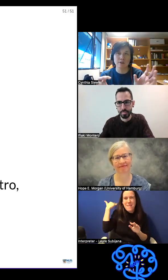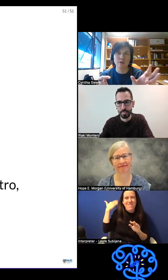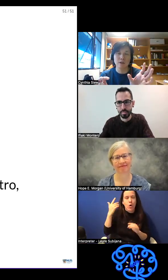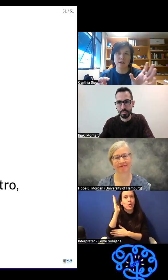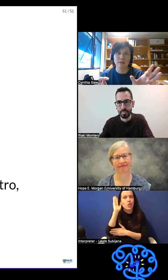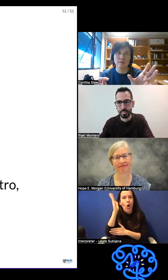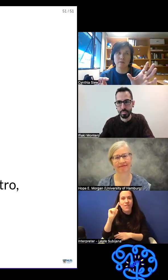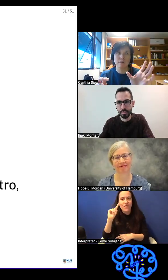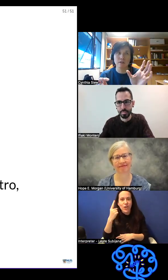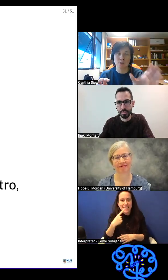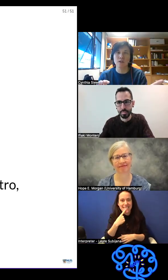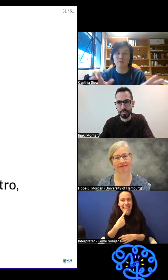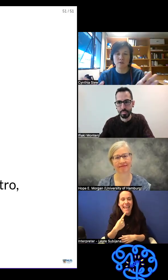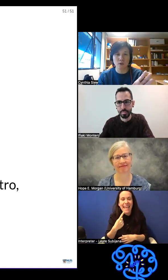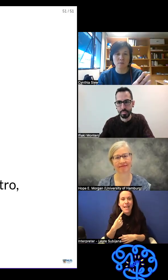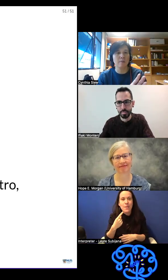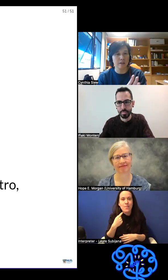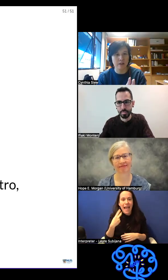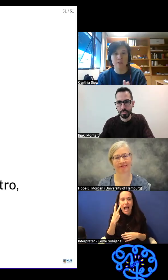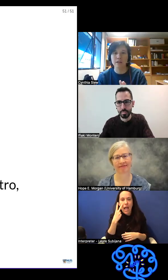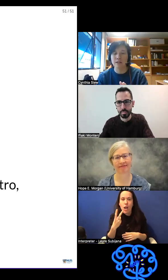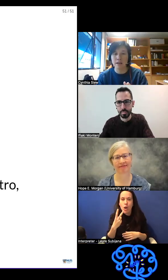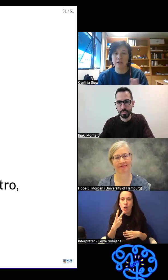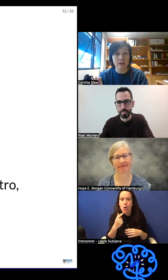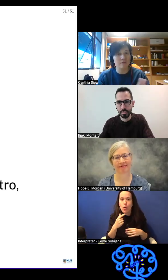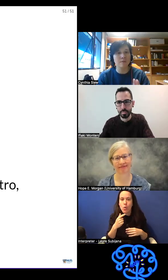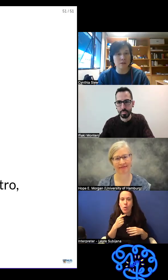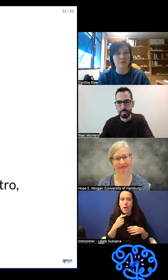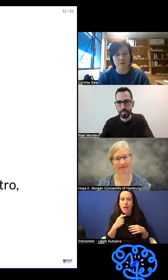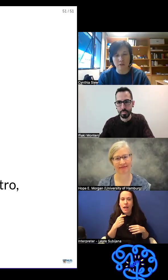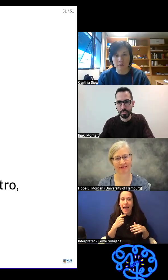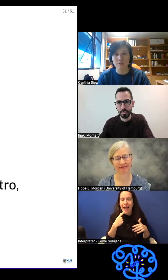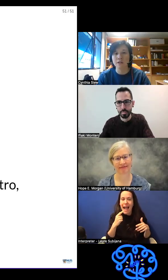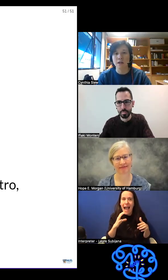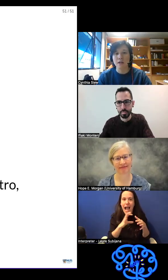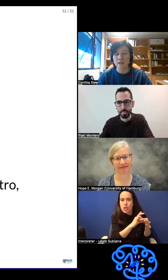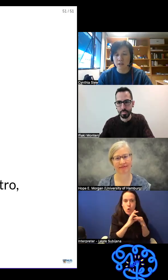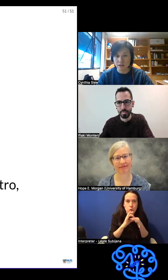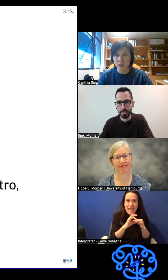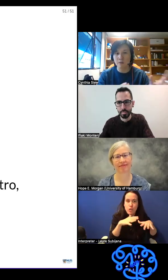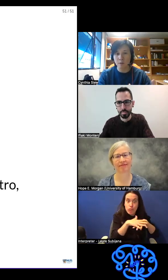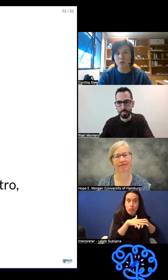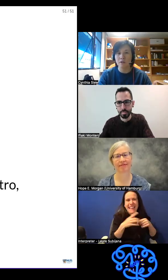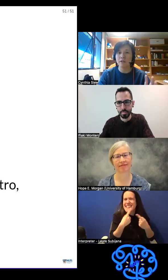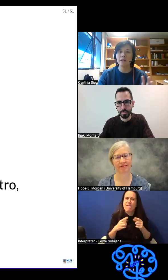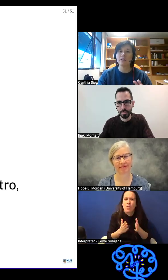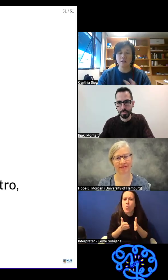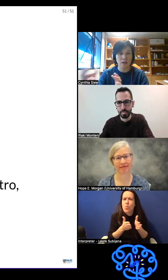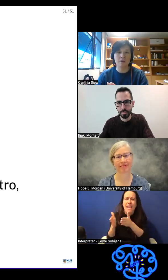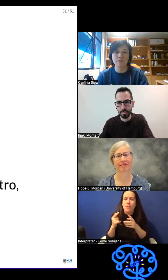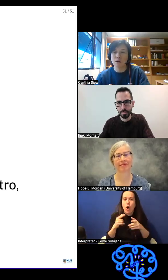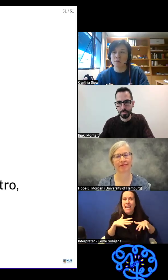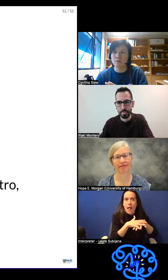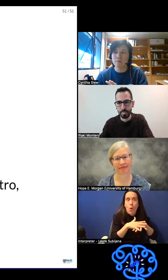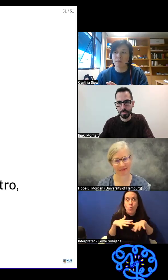when I was looking at the associative and the form similarity network, is that there are different ways to construct networks. Is it coming from the community? Is it